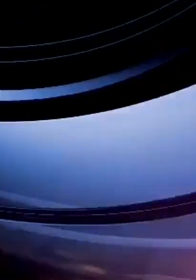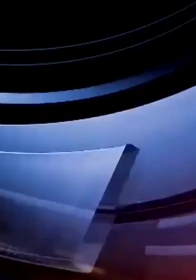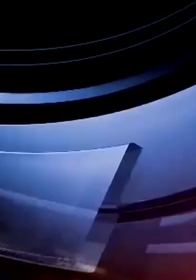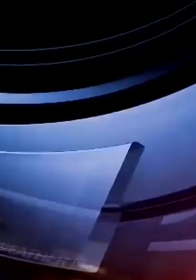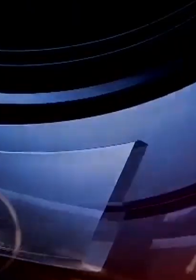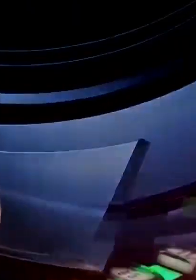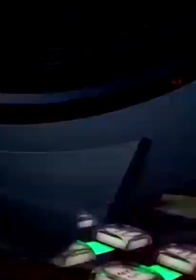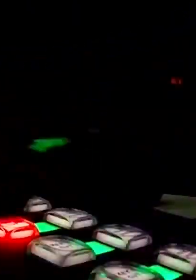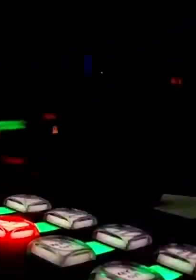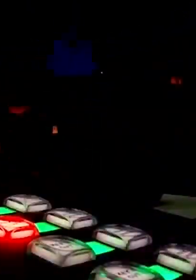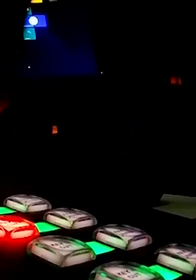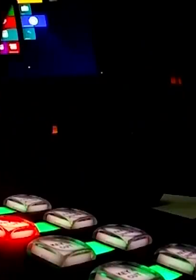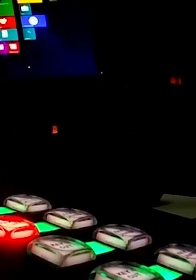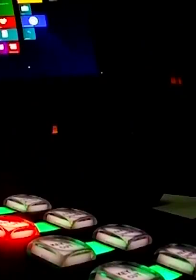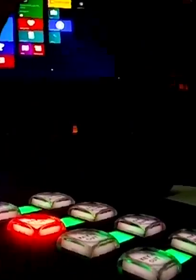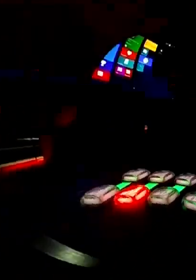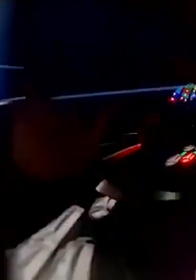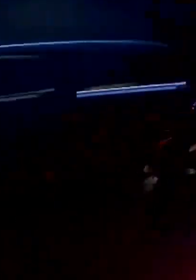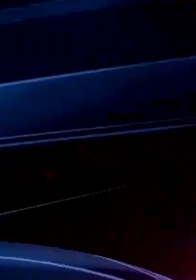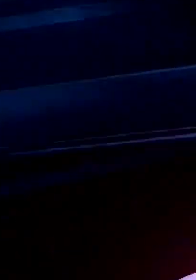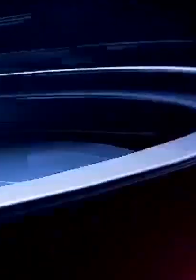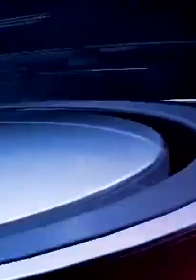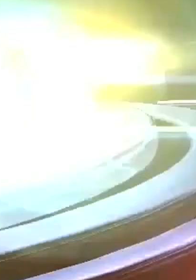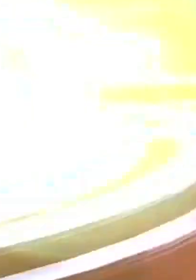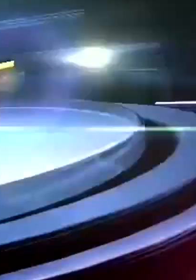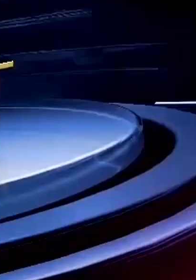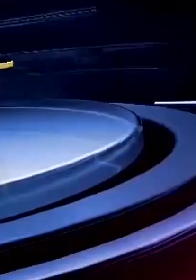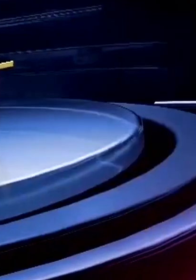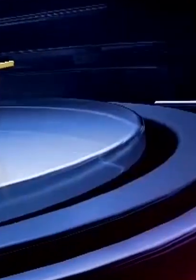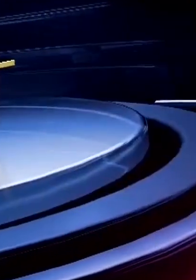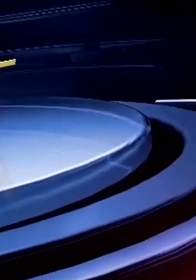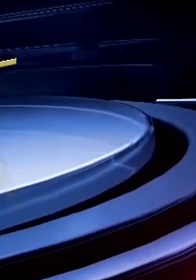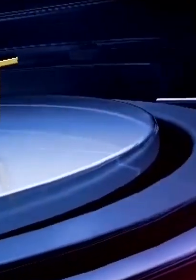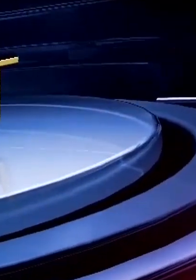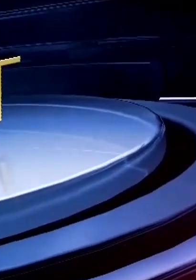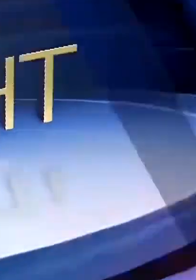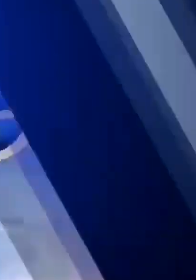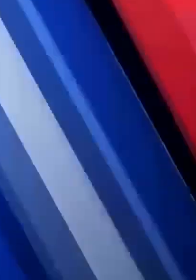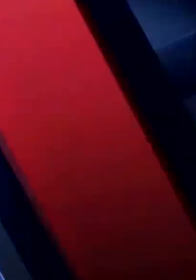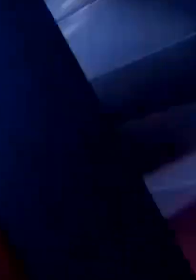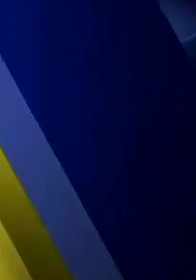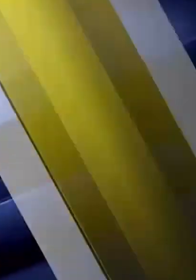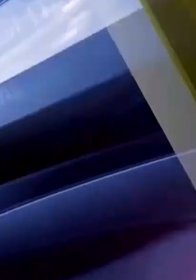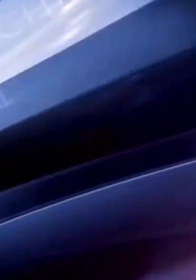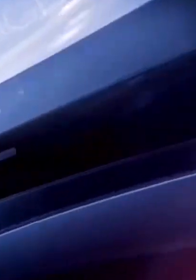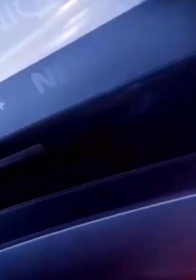Broadcasting from our studios in the Pine St. Michael, this is CBC Newsnight, starting now.